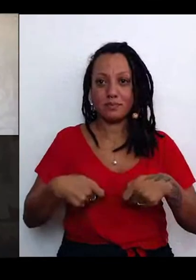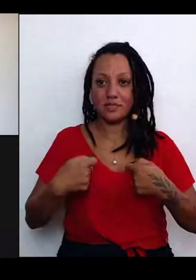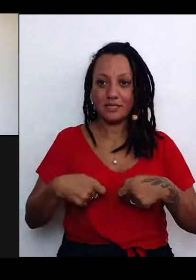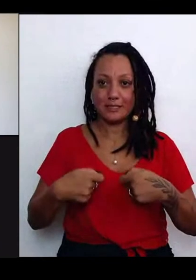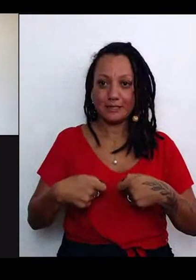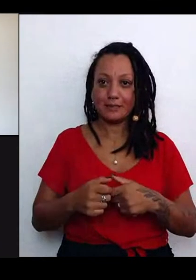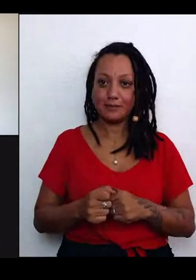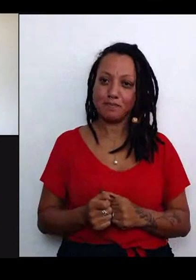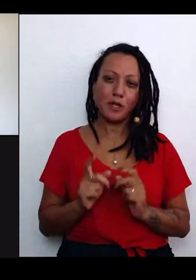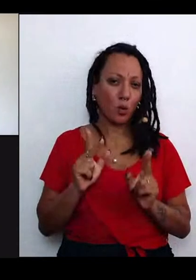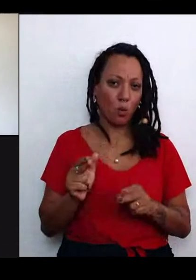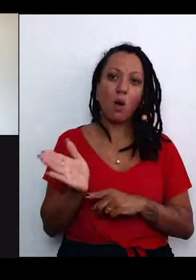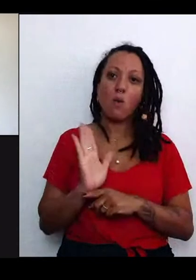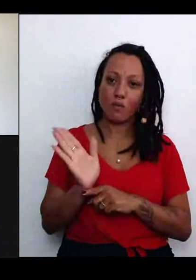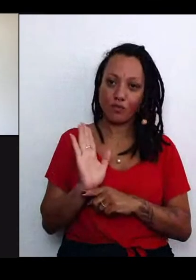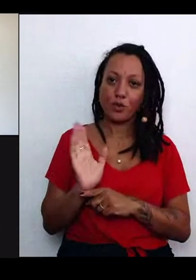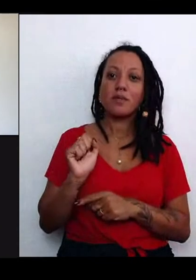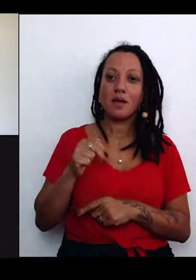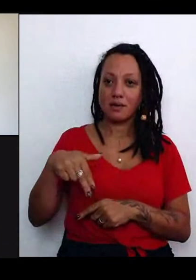Vandana